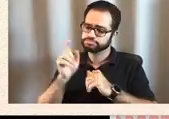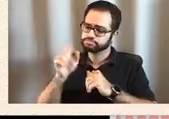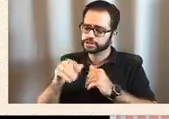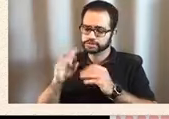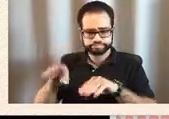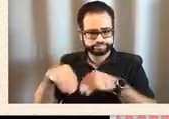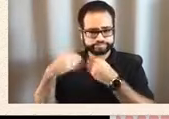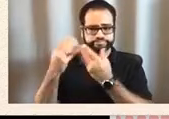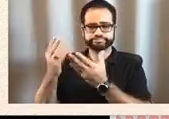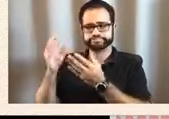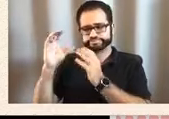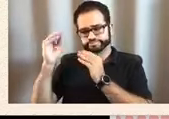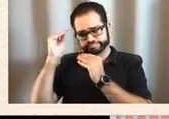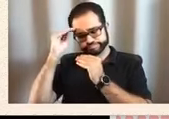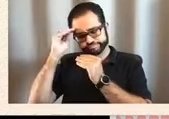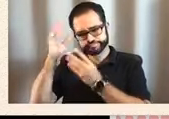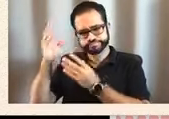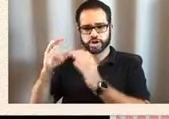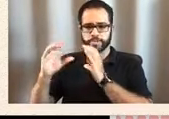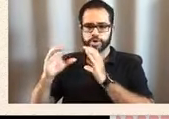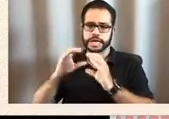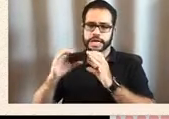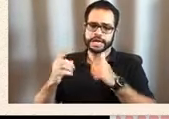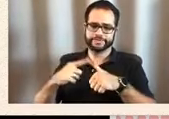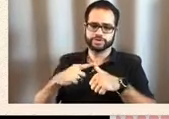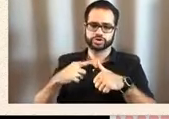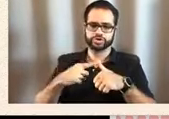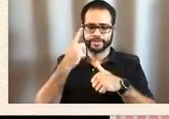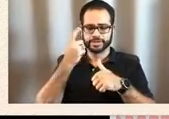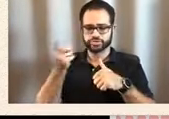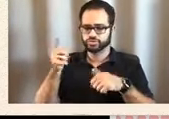foremost, because really you can never